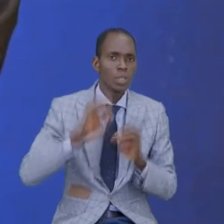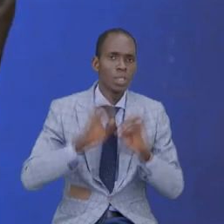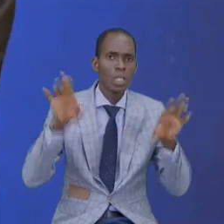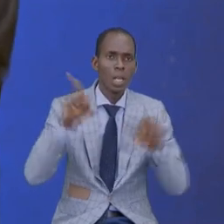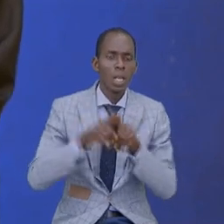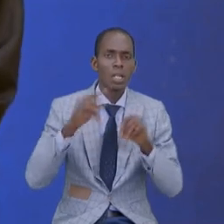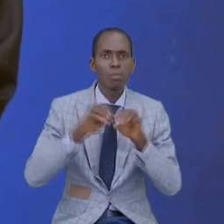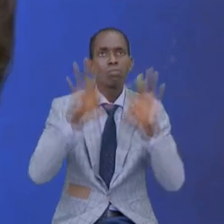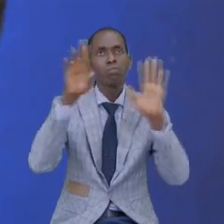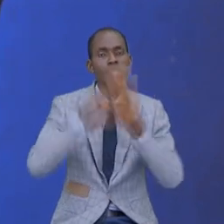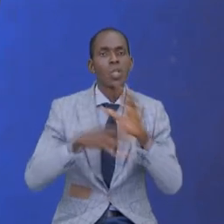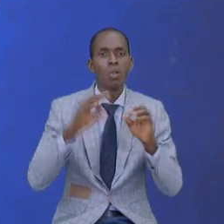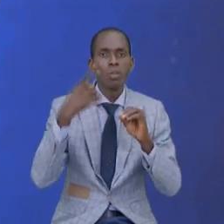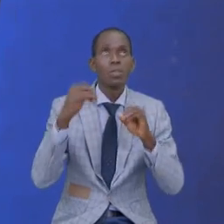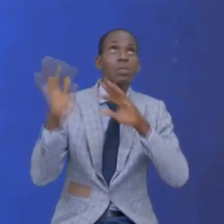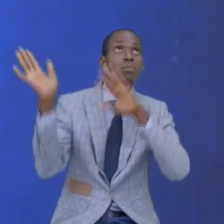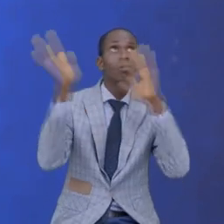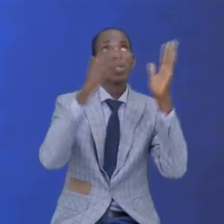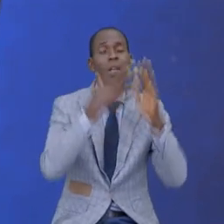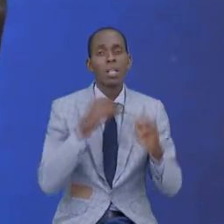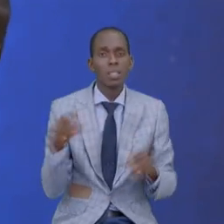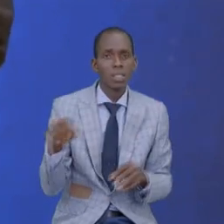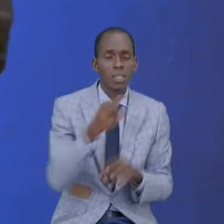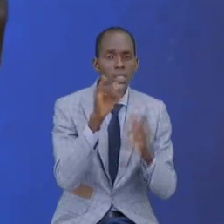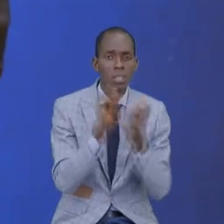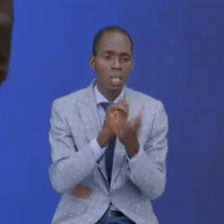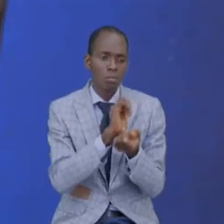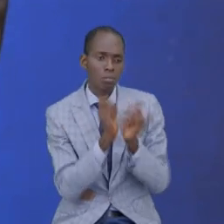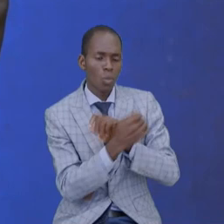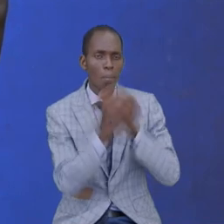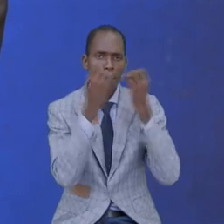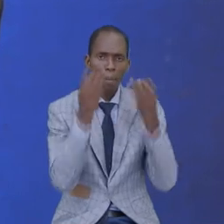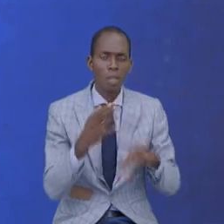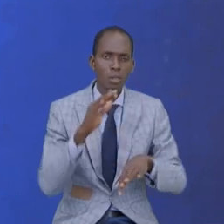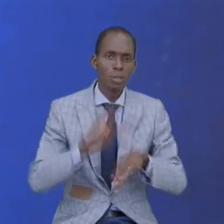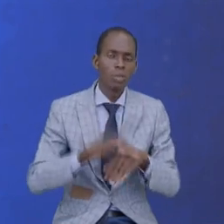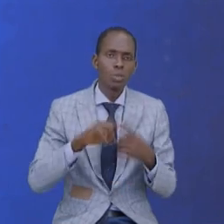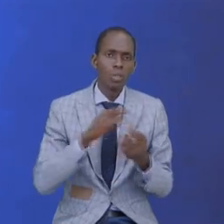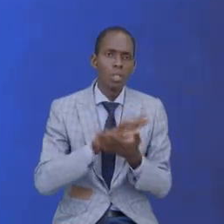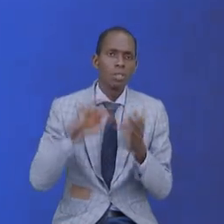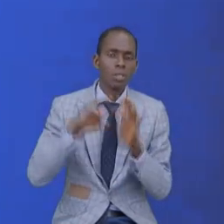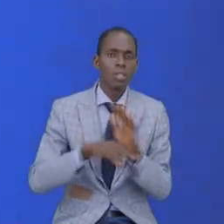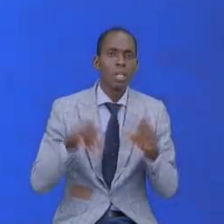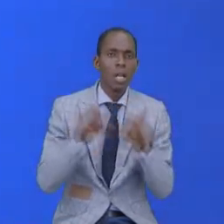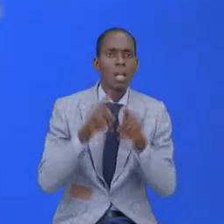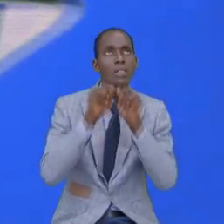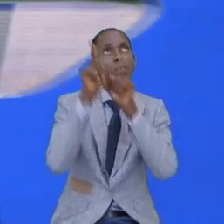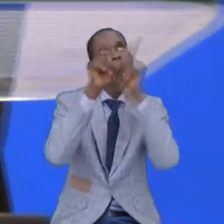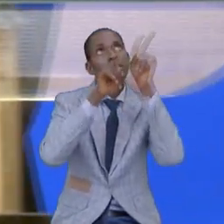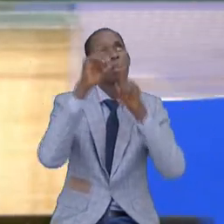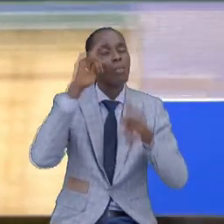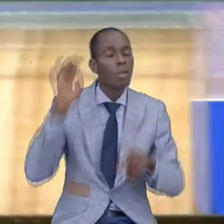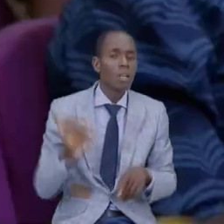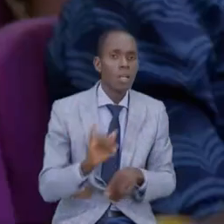brightness of the firmament, and they that turn many to righteousness as the stars